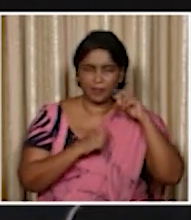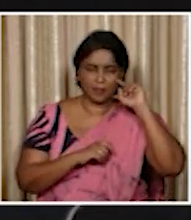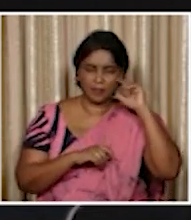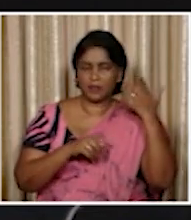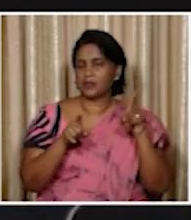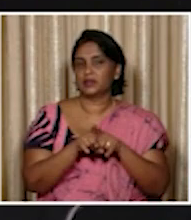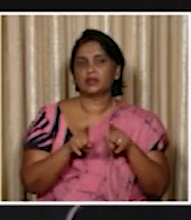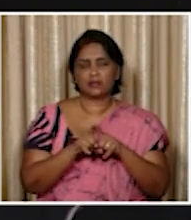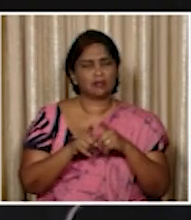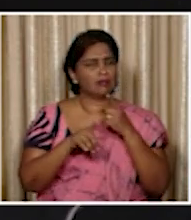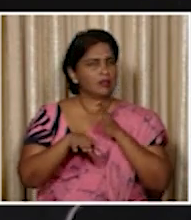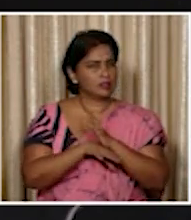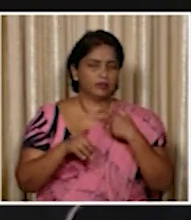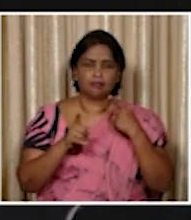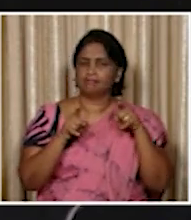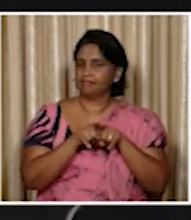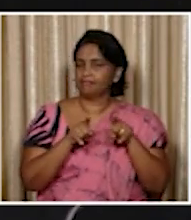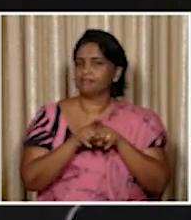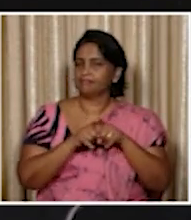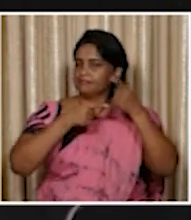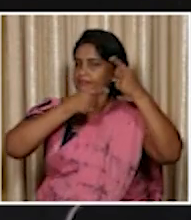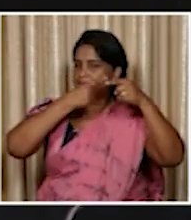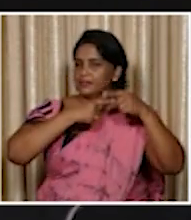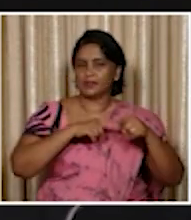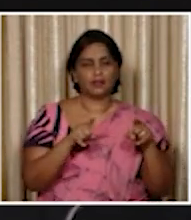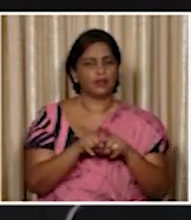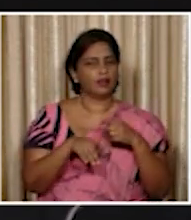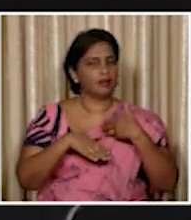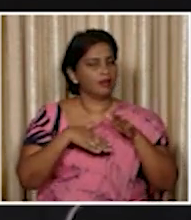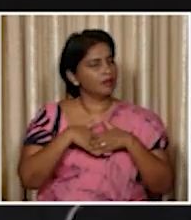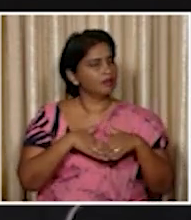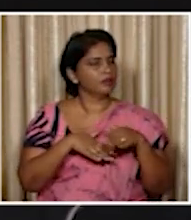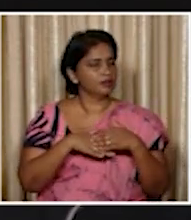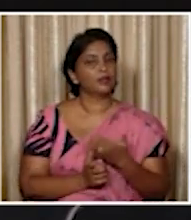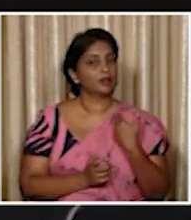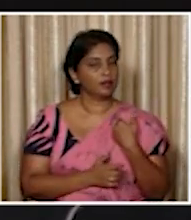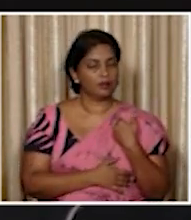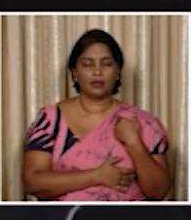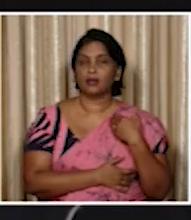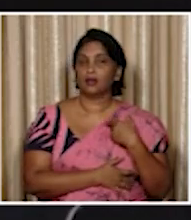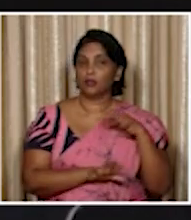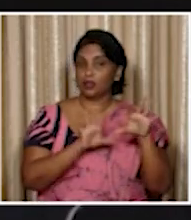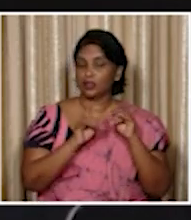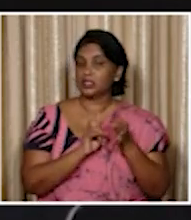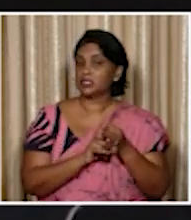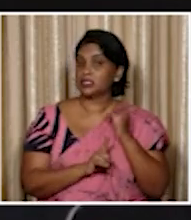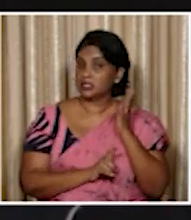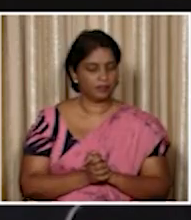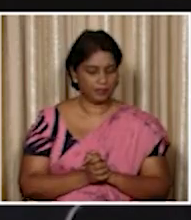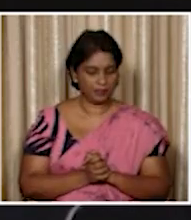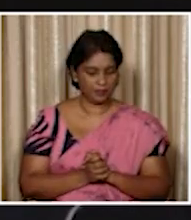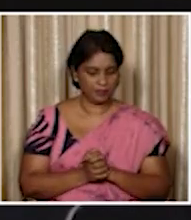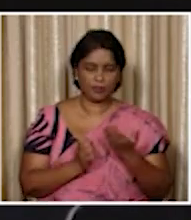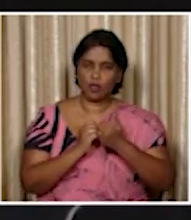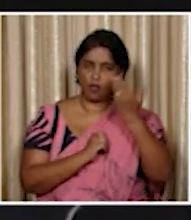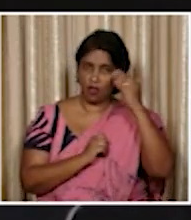with the elected Executive President abandoning office and leaving the country,